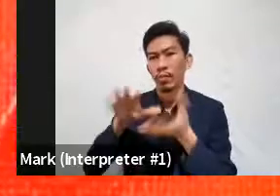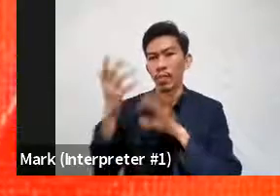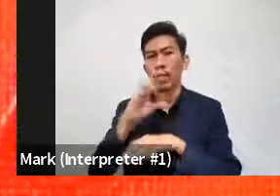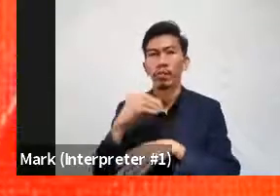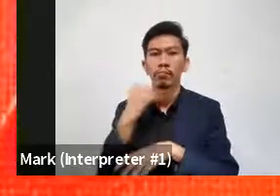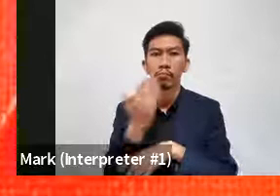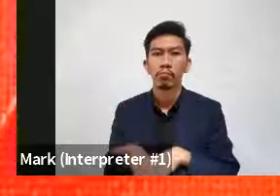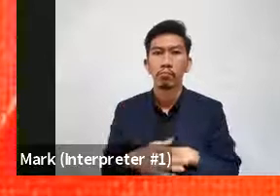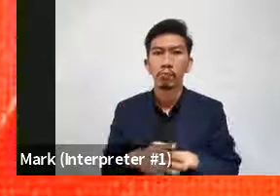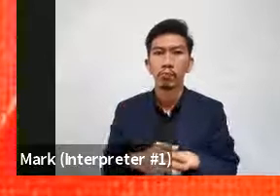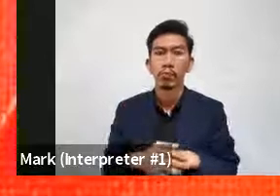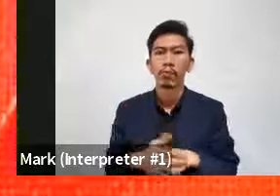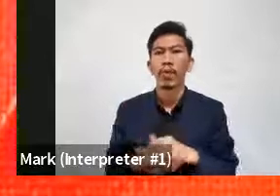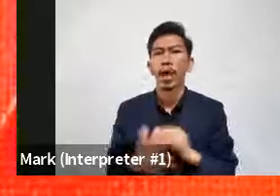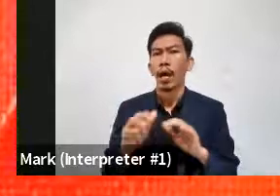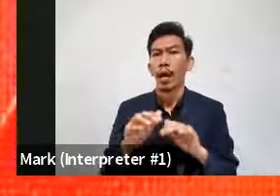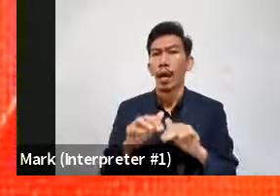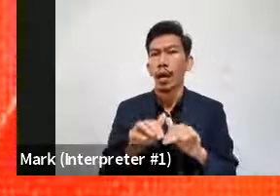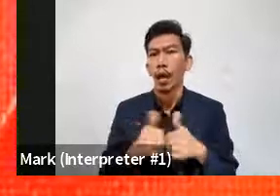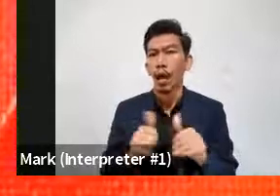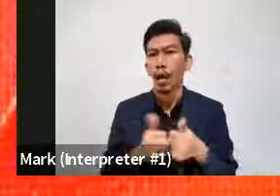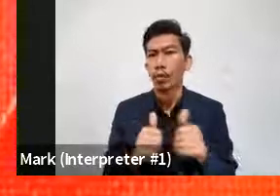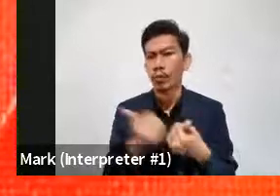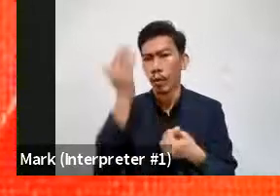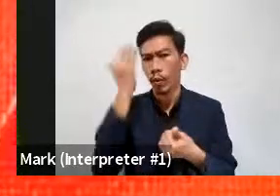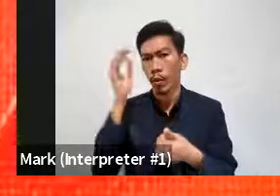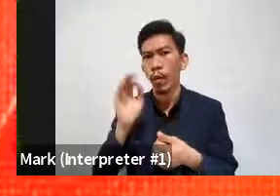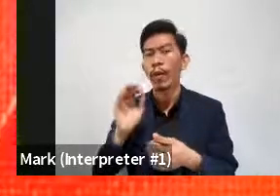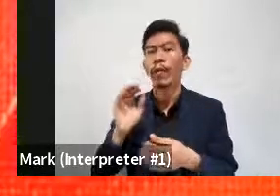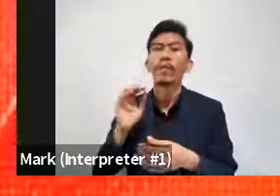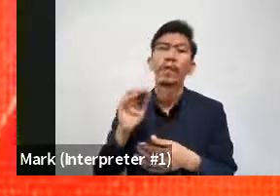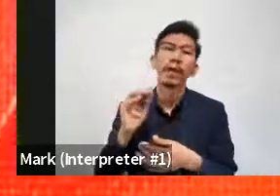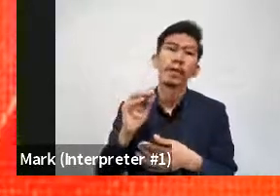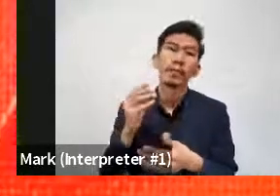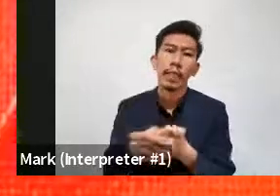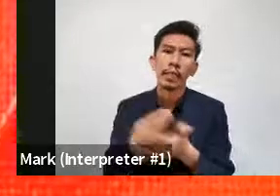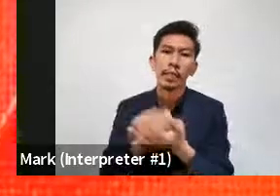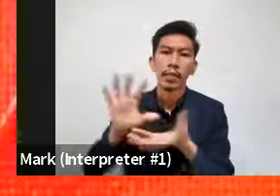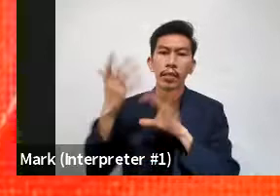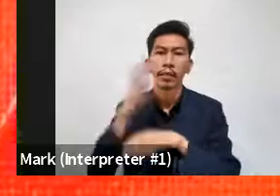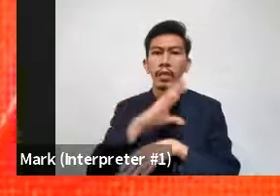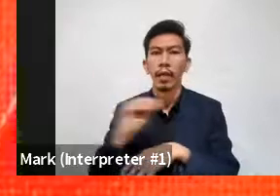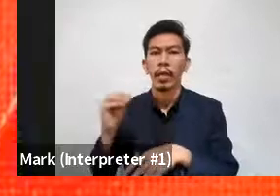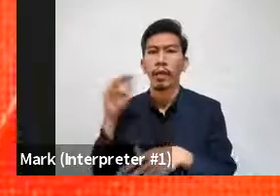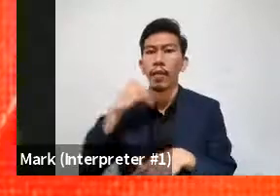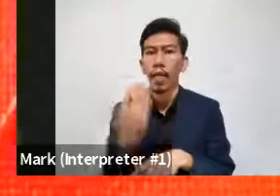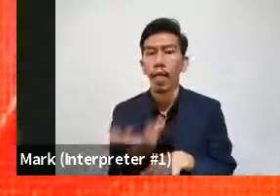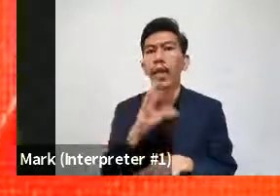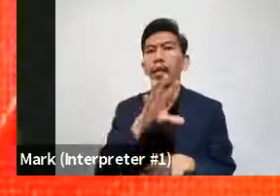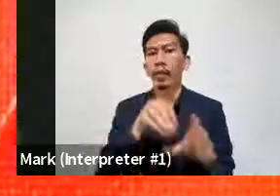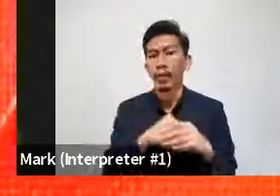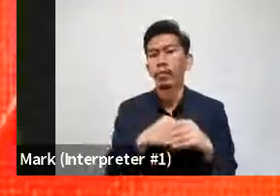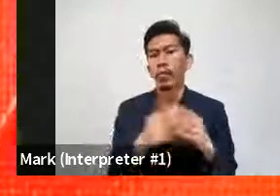Now, the predictors of FC and death associated with lower risk are those belonging to the